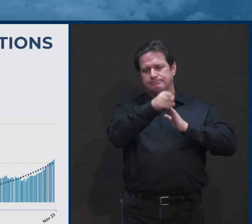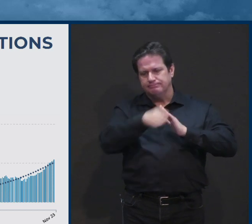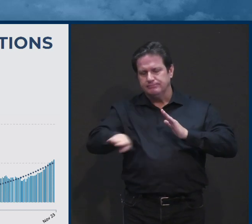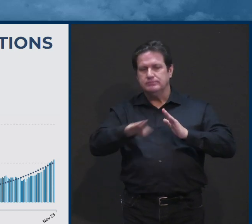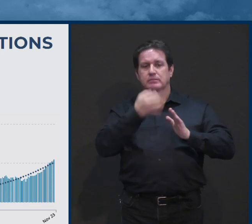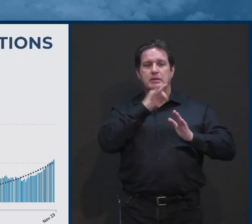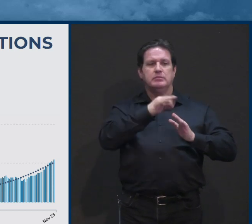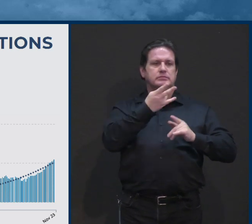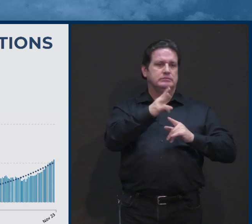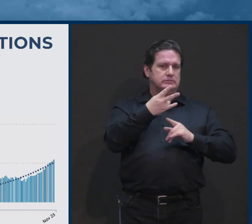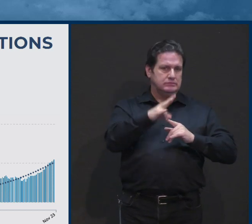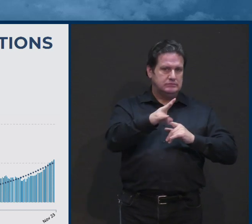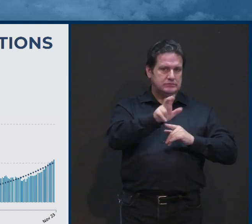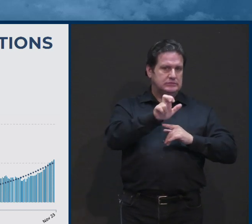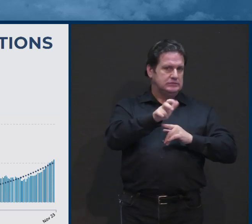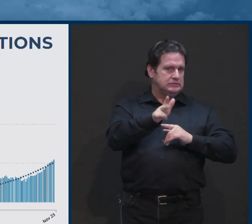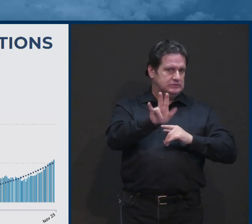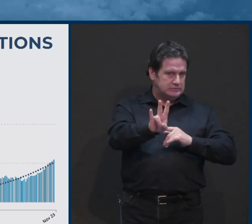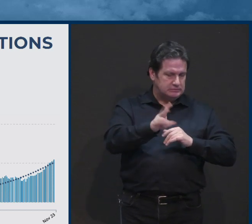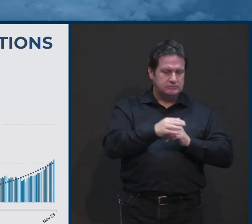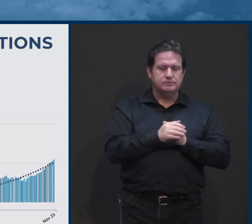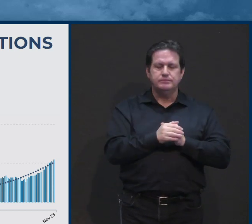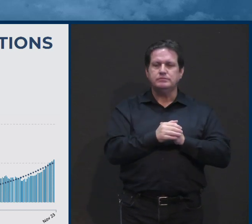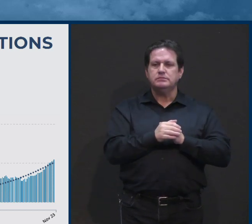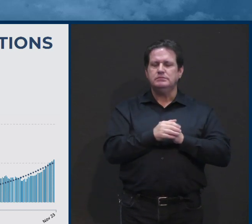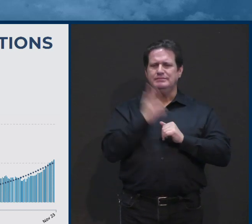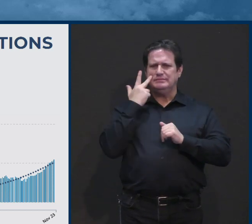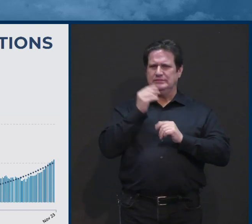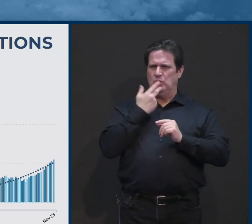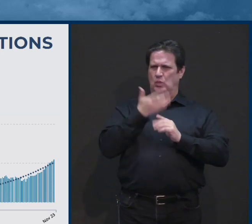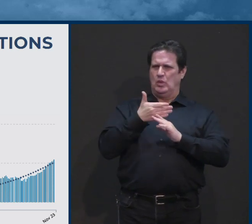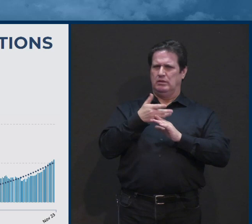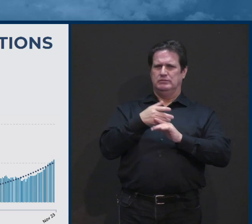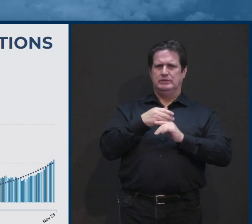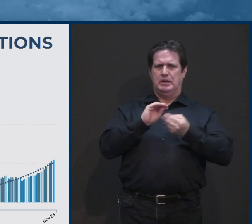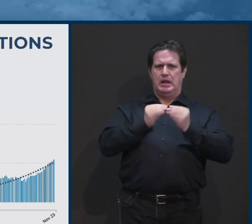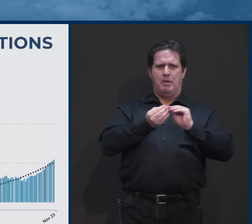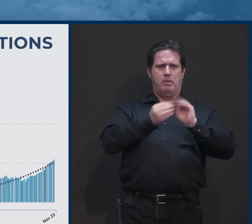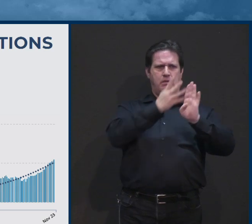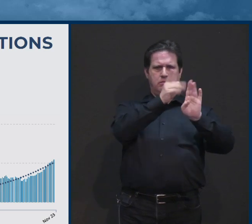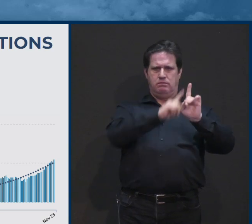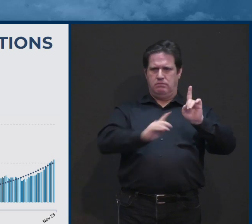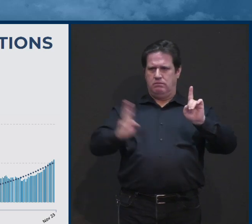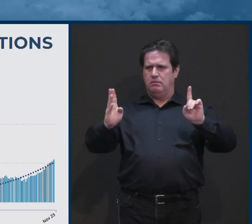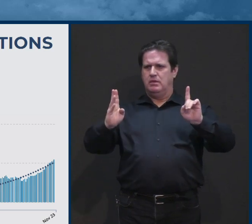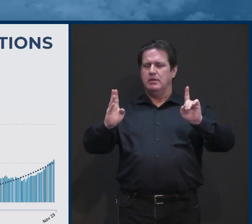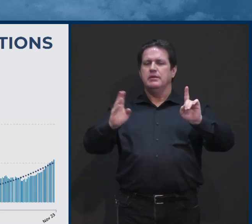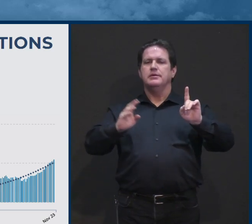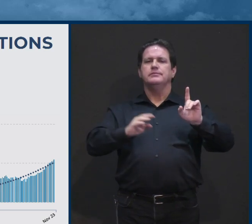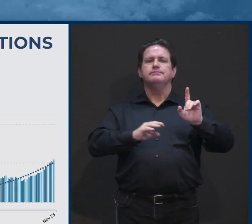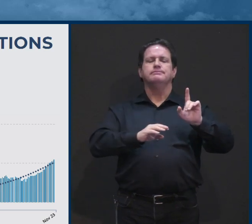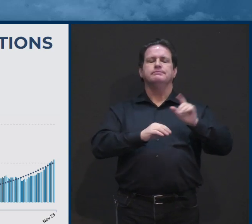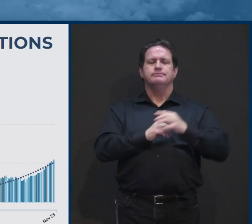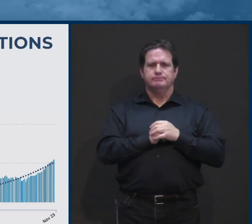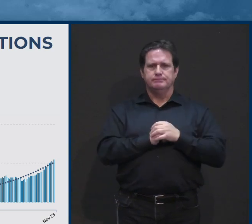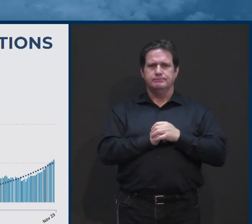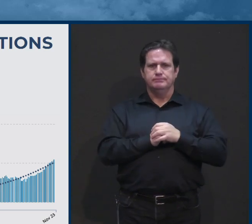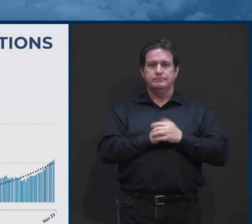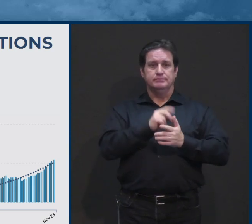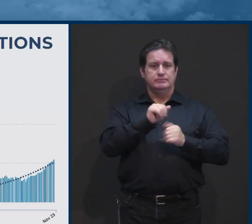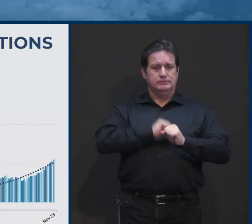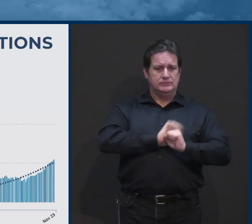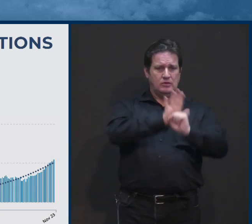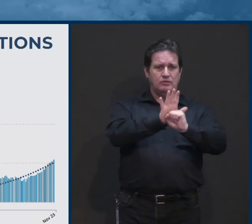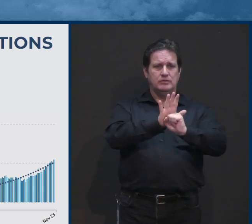April the 17th at 337. You could see this really well, both the trajectory of the